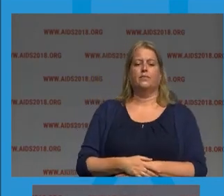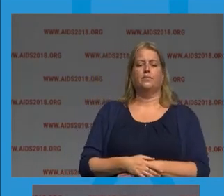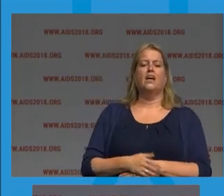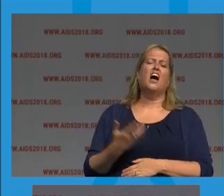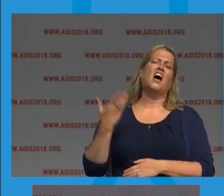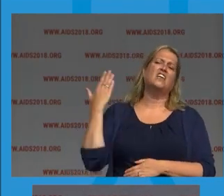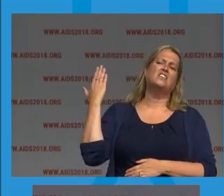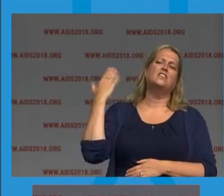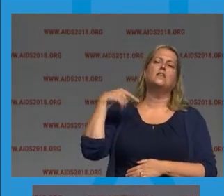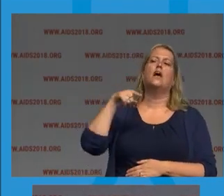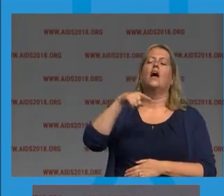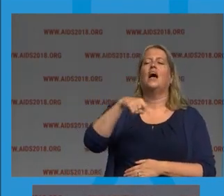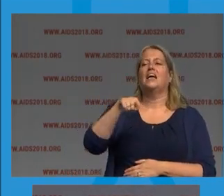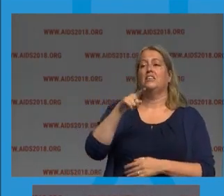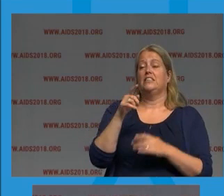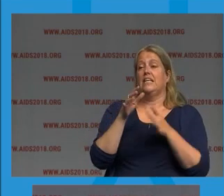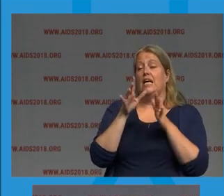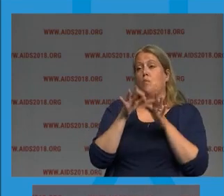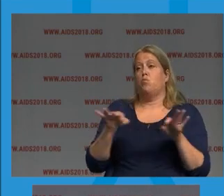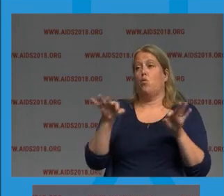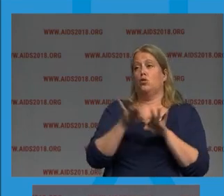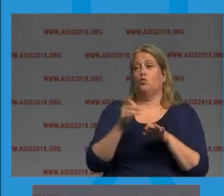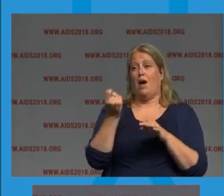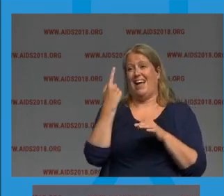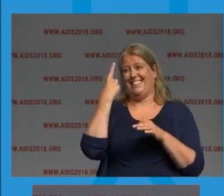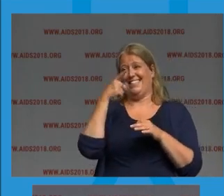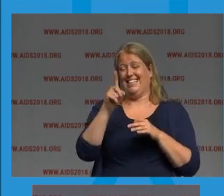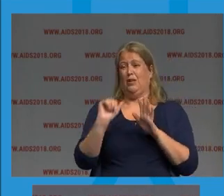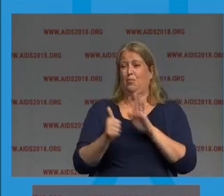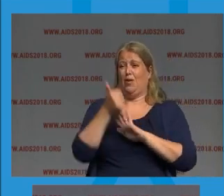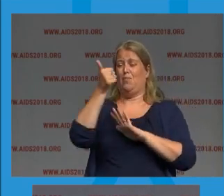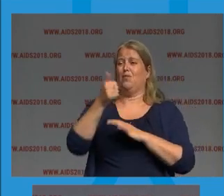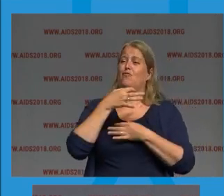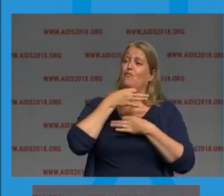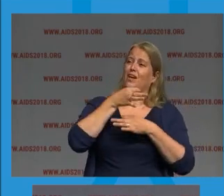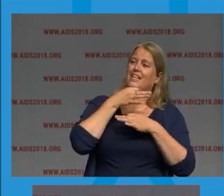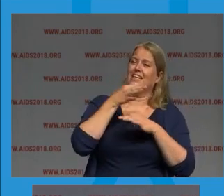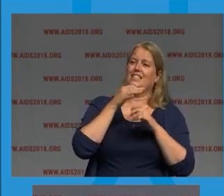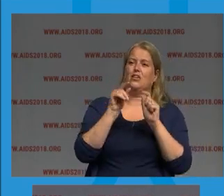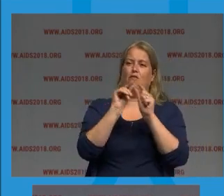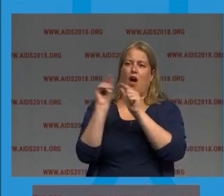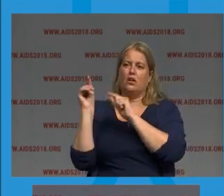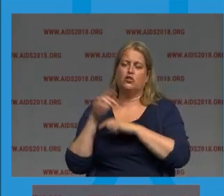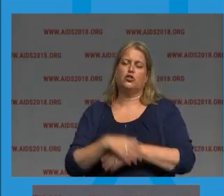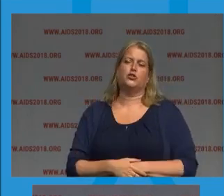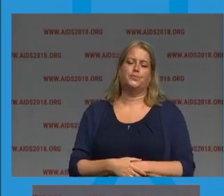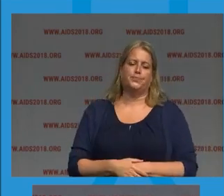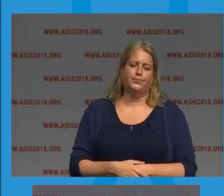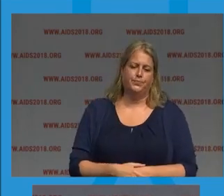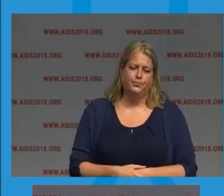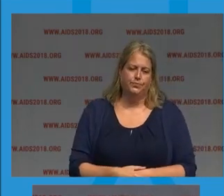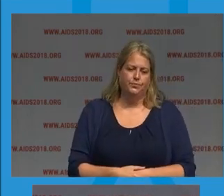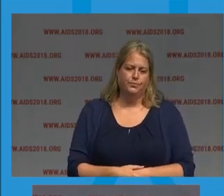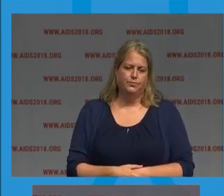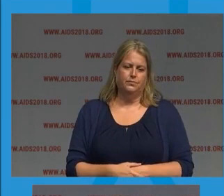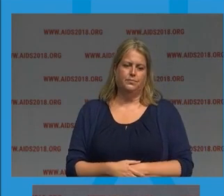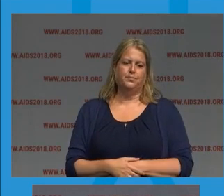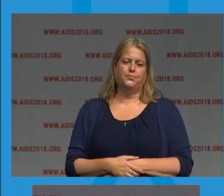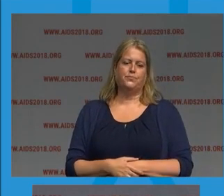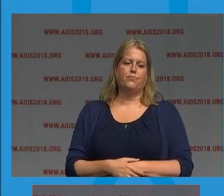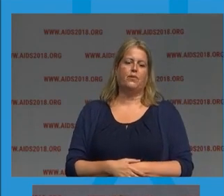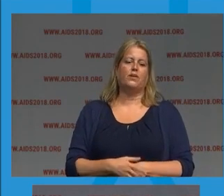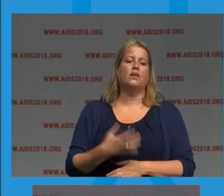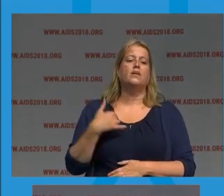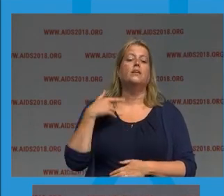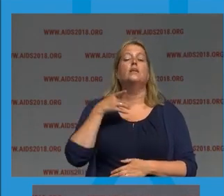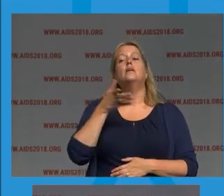by the way, I always think it's important to try to understand the primary risk factor or the primary acquisition risk in a serodiscordant partnership. But even in those